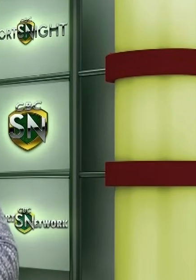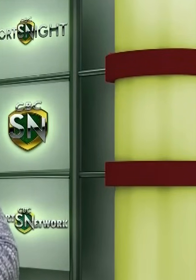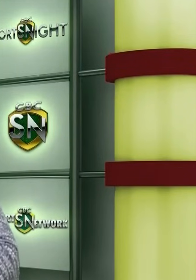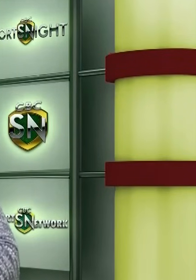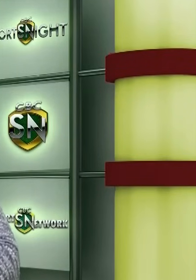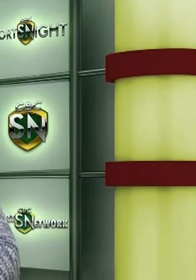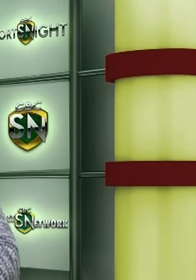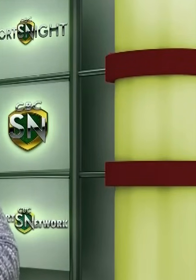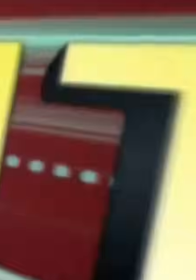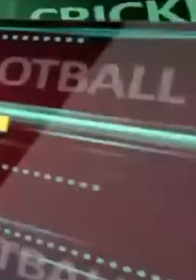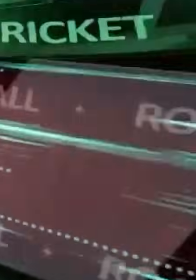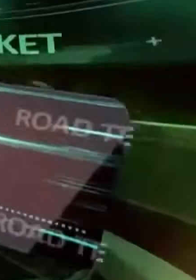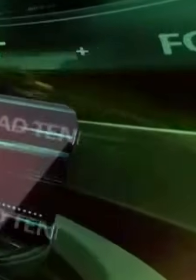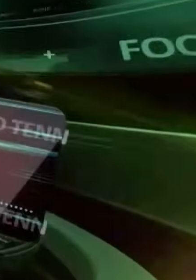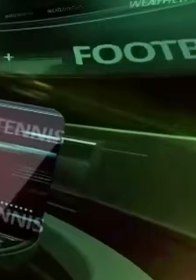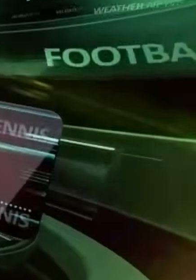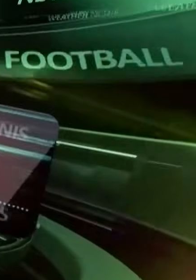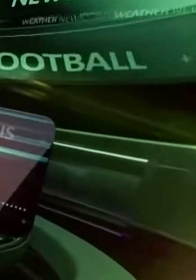in Heat 3.